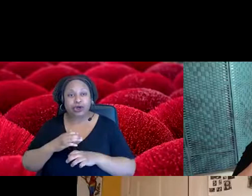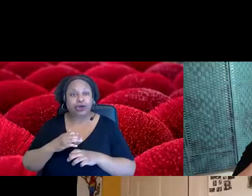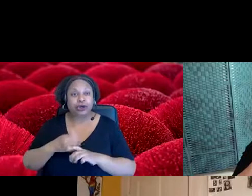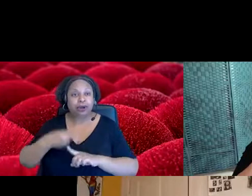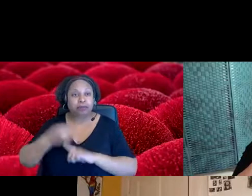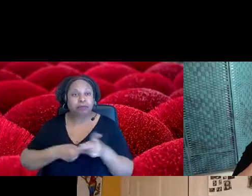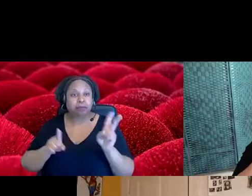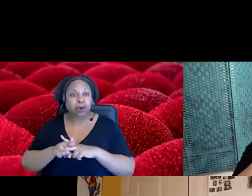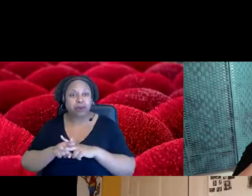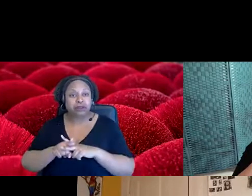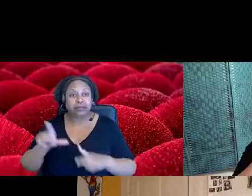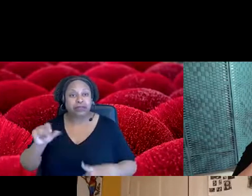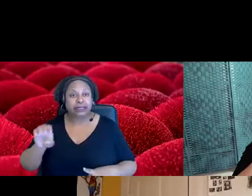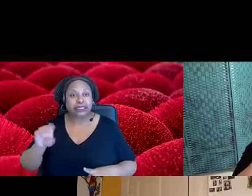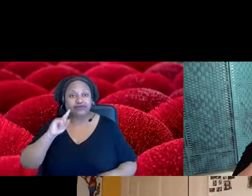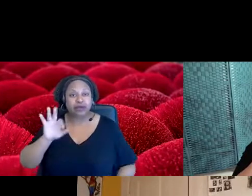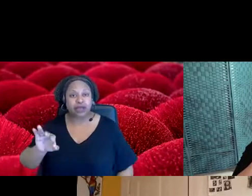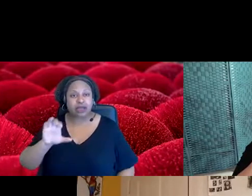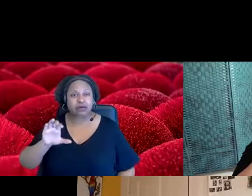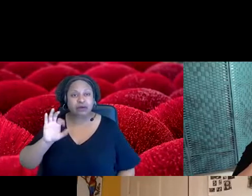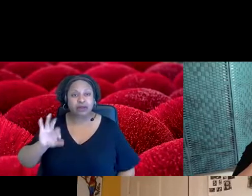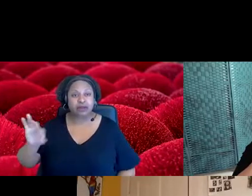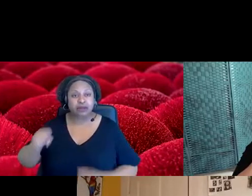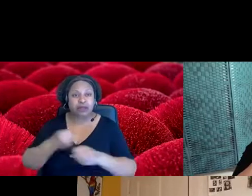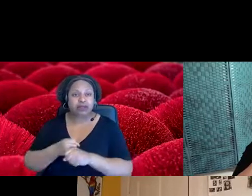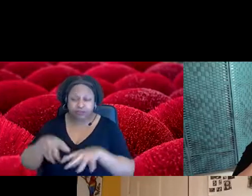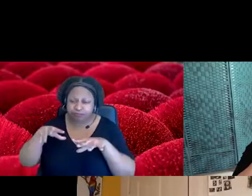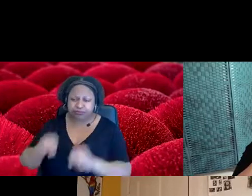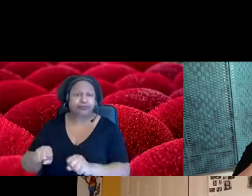years. So,